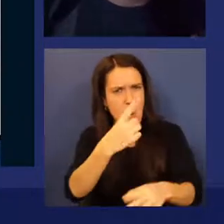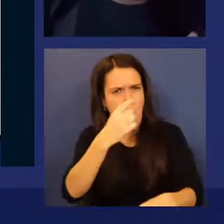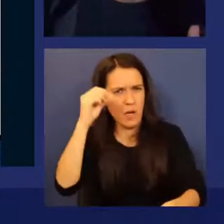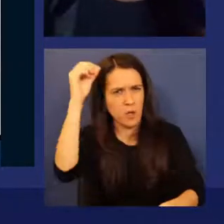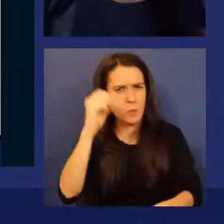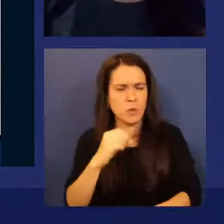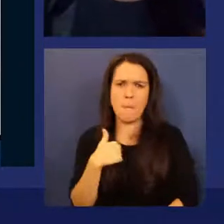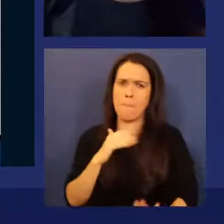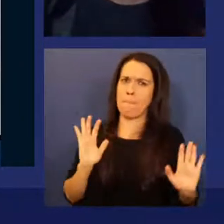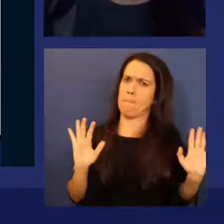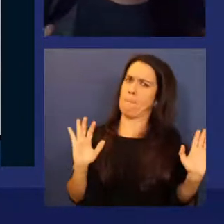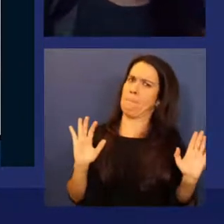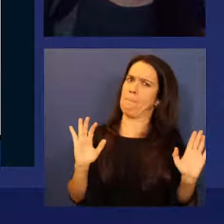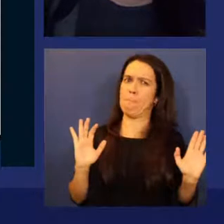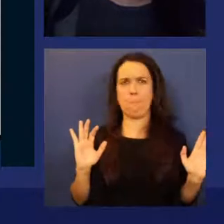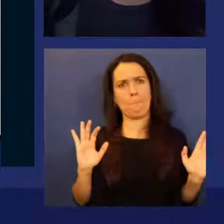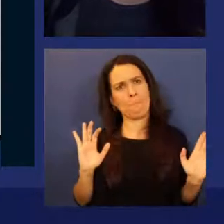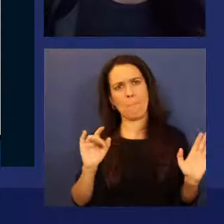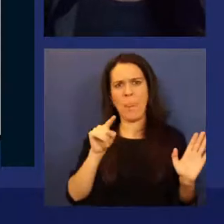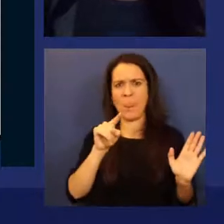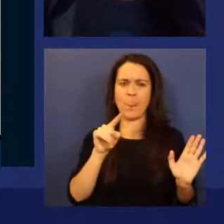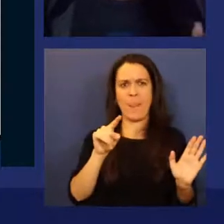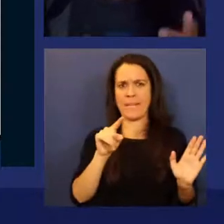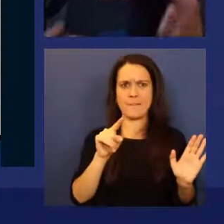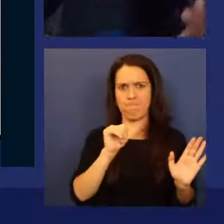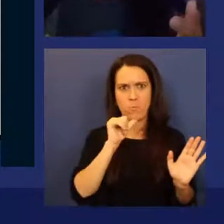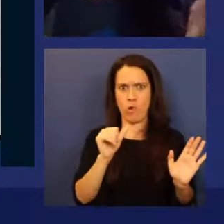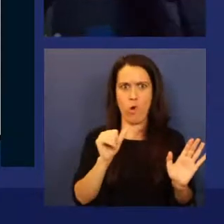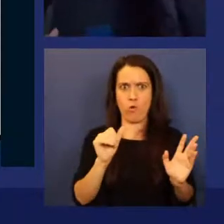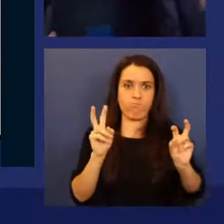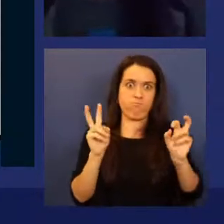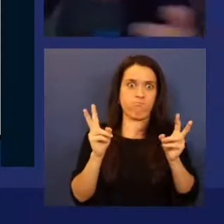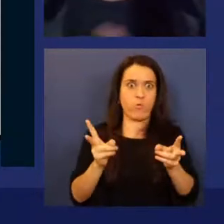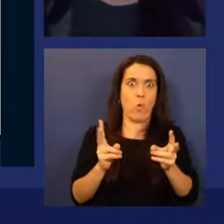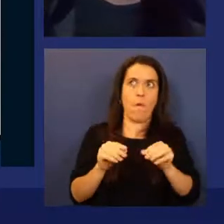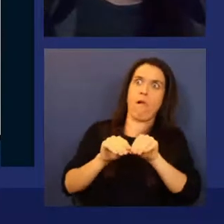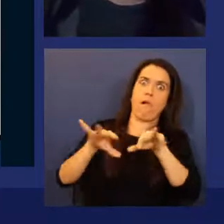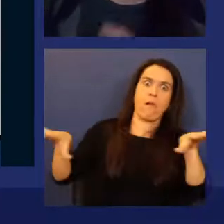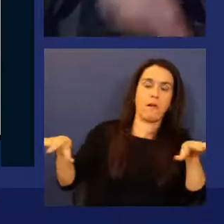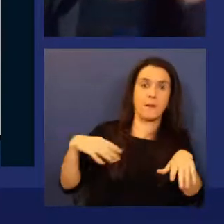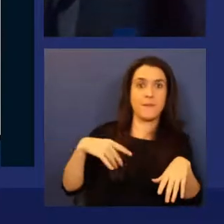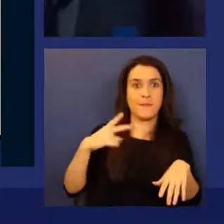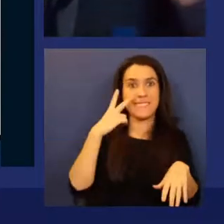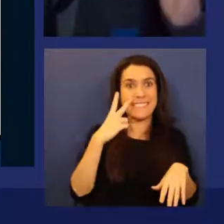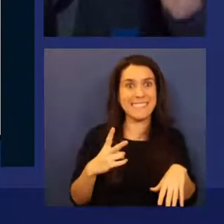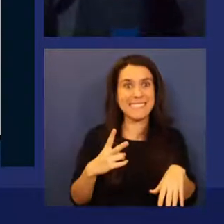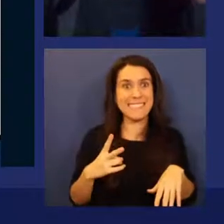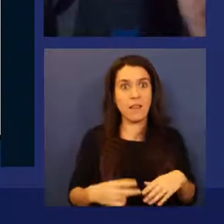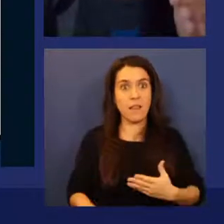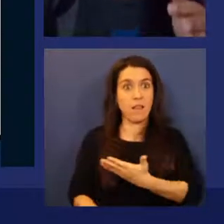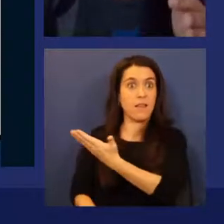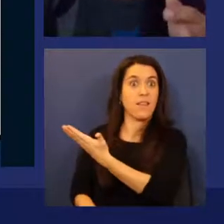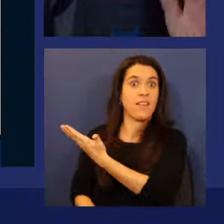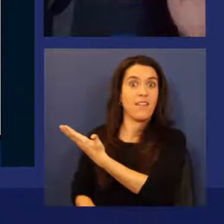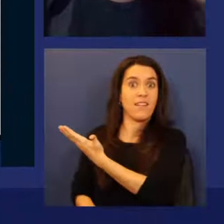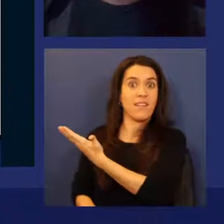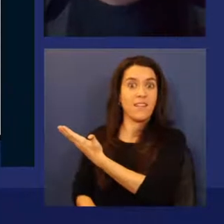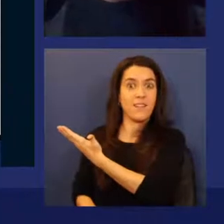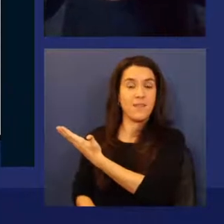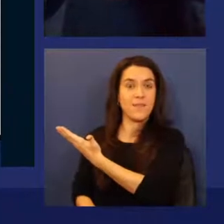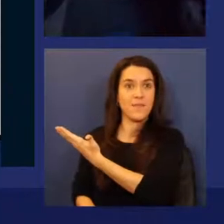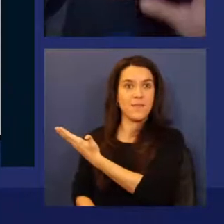industry know that that's usually not the case. We have today on the left-hand side, right, this, or maybe it's the right-hand for you, I